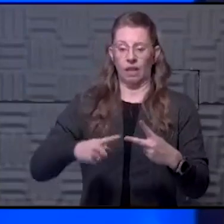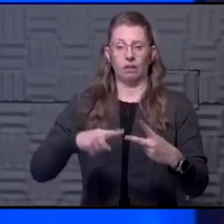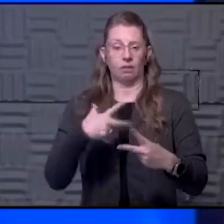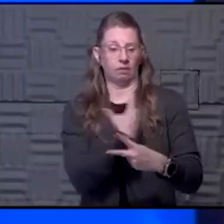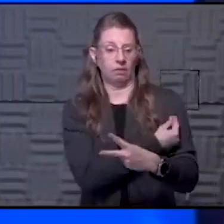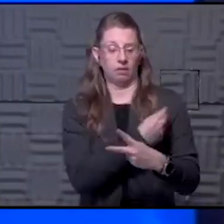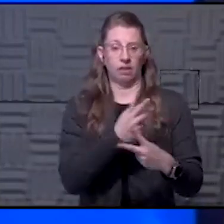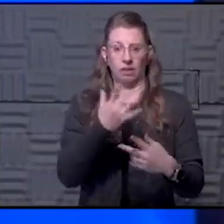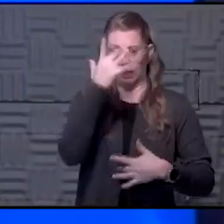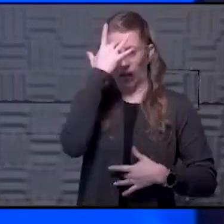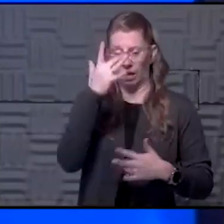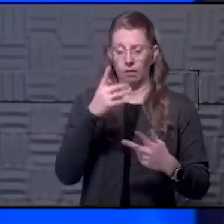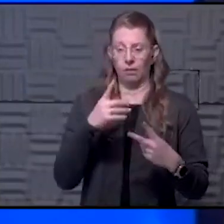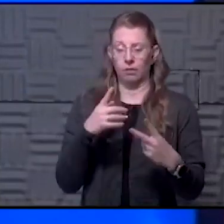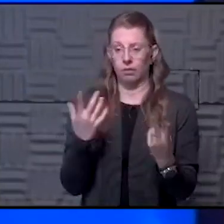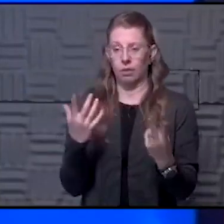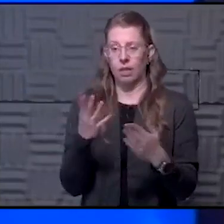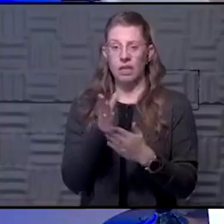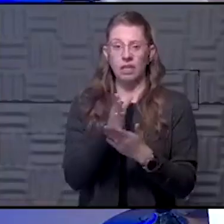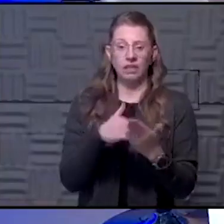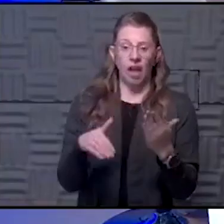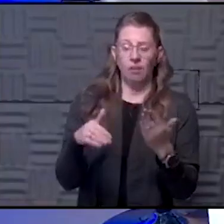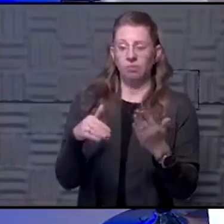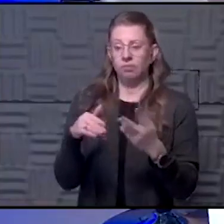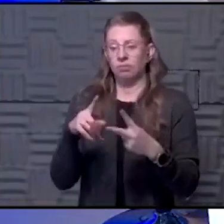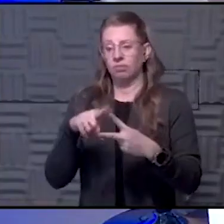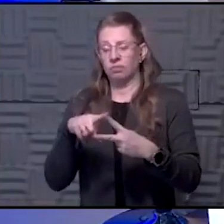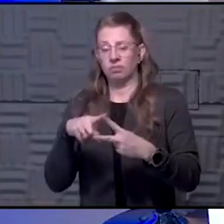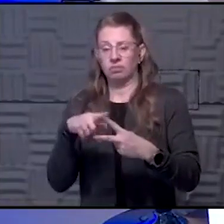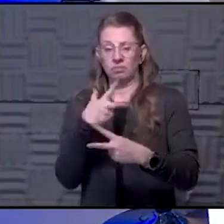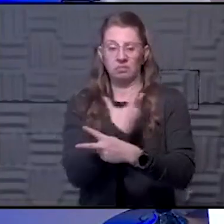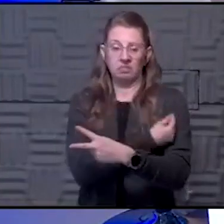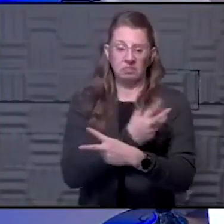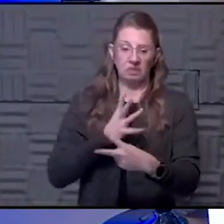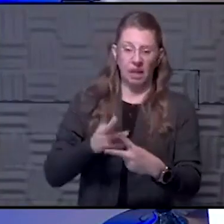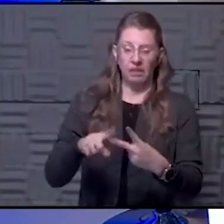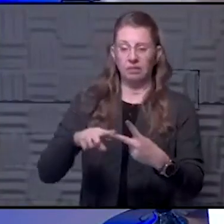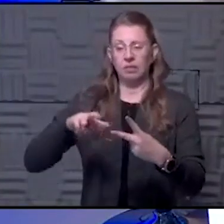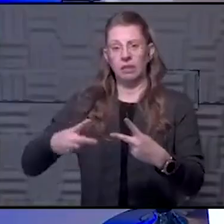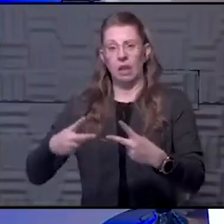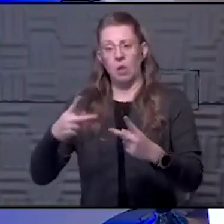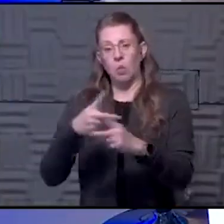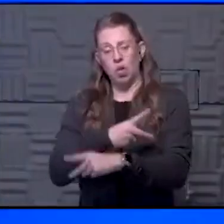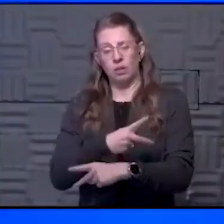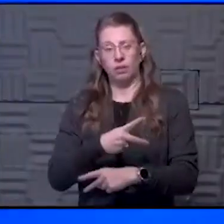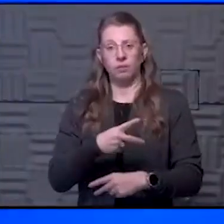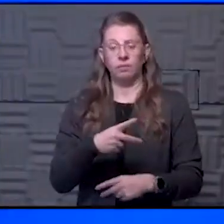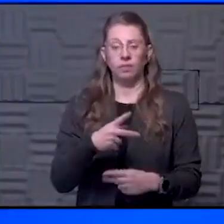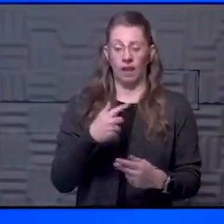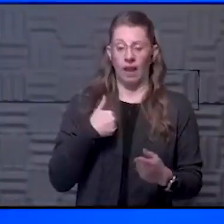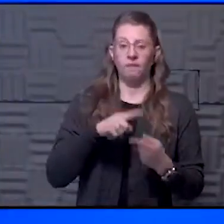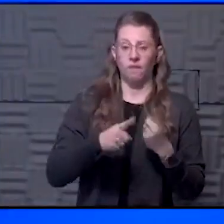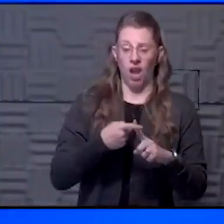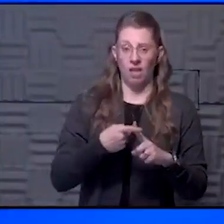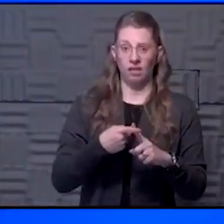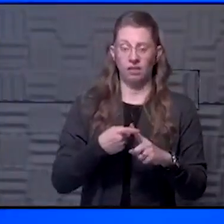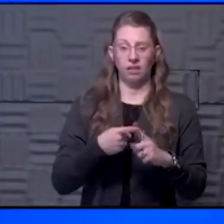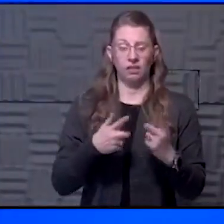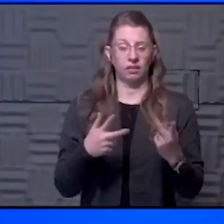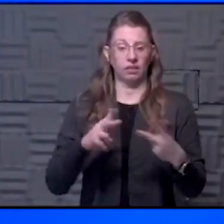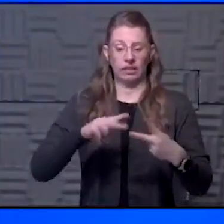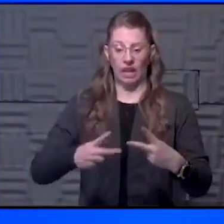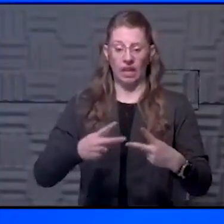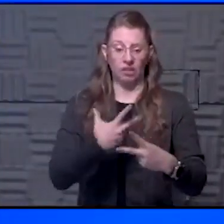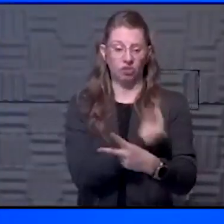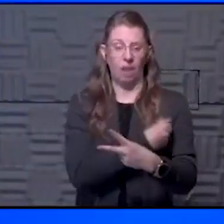get their second shot and get a little sicker than with the first one. Yeah, and I've had friends, colleagues here who had COVID, got their second shot, and did a lot better than they did with the